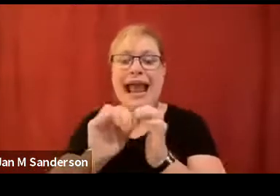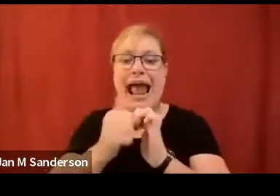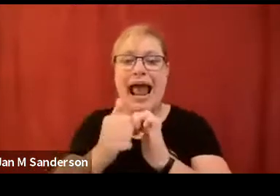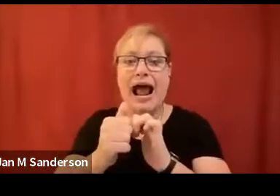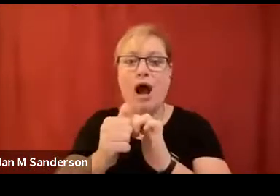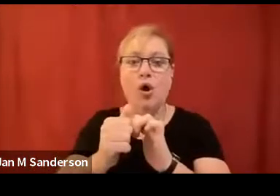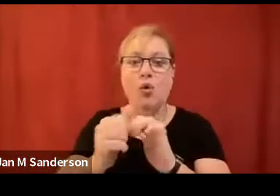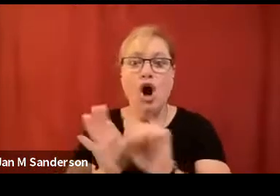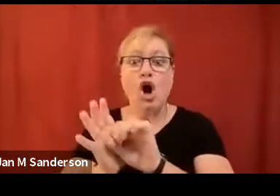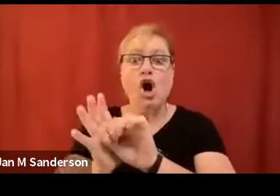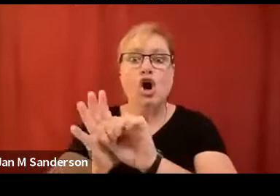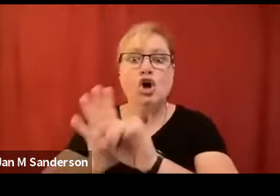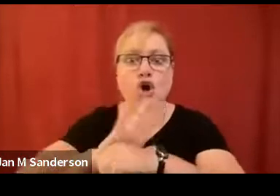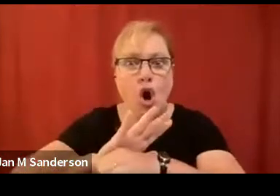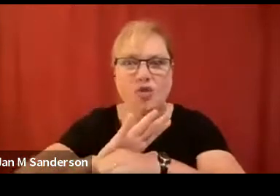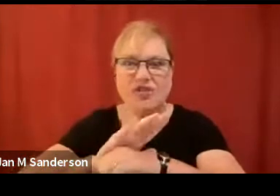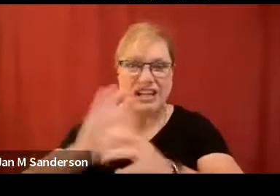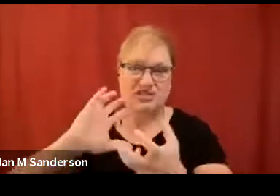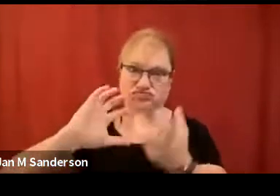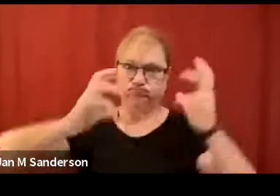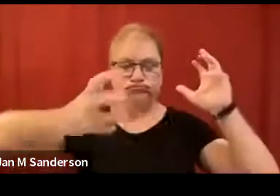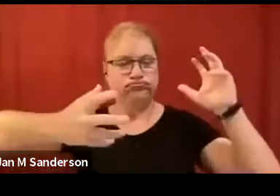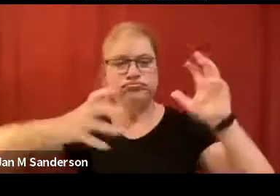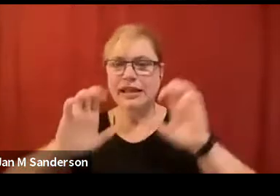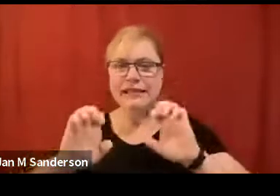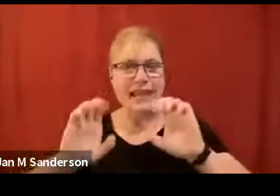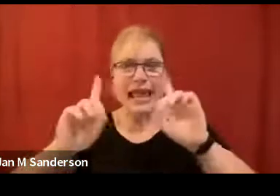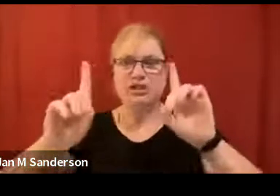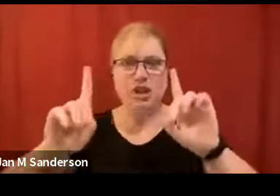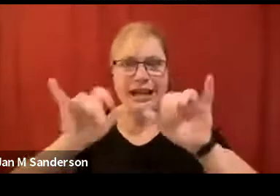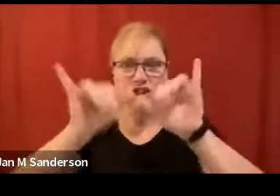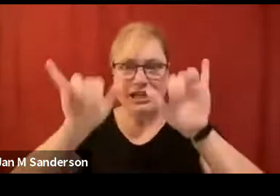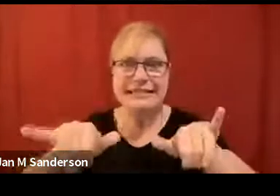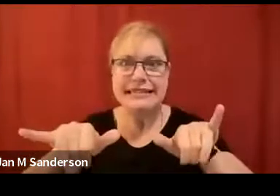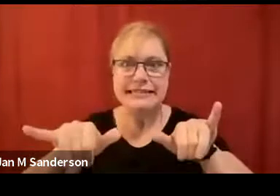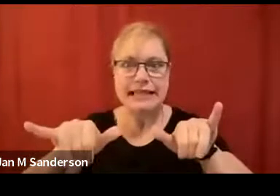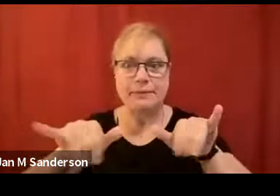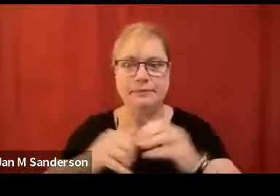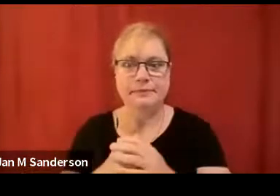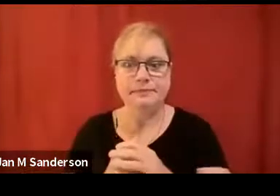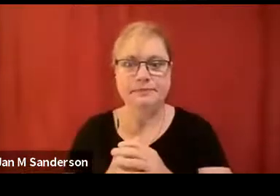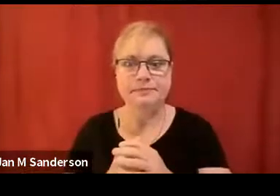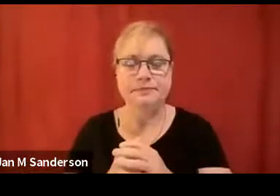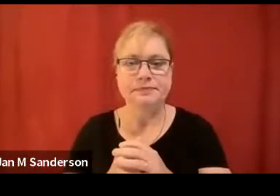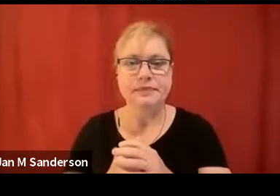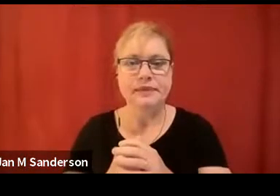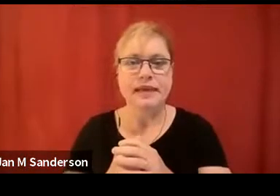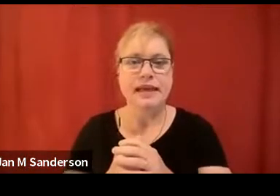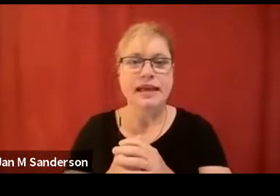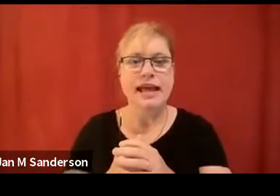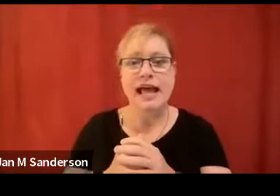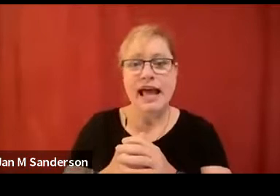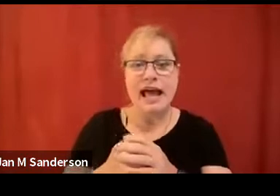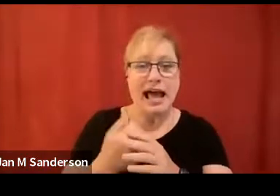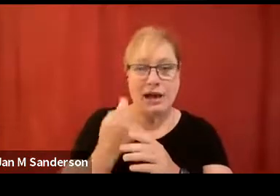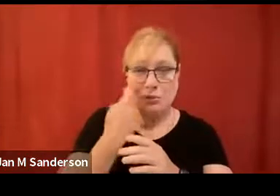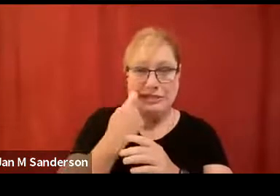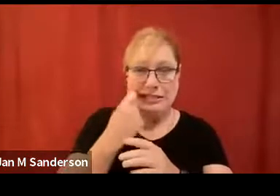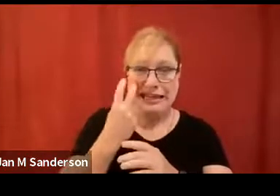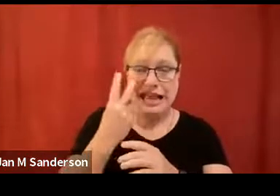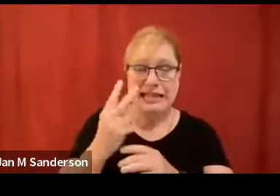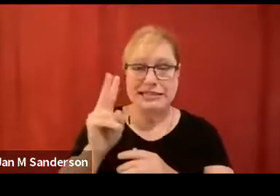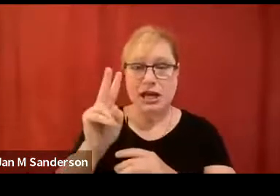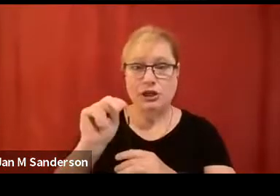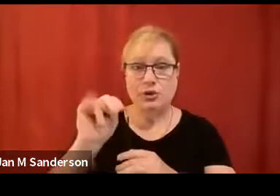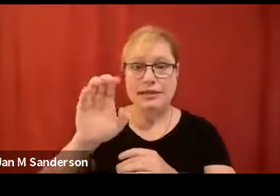presenting unprecedented upheavals to all levels of education right now. I just saw a UNICEF report come